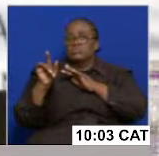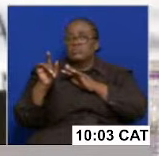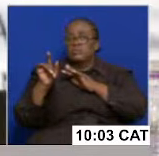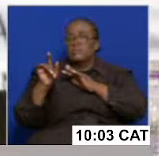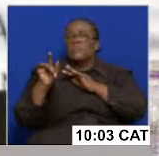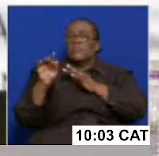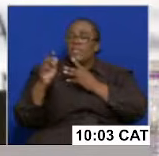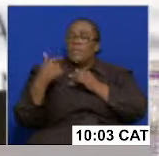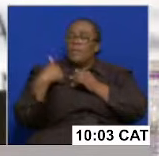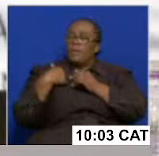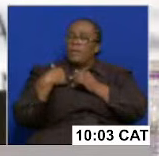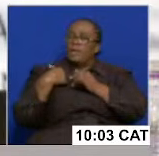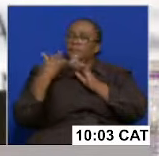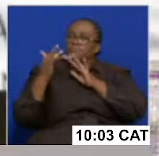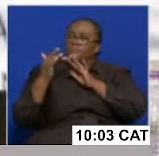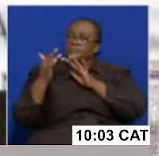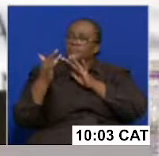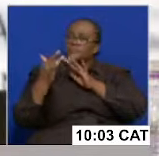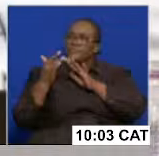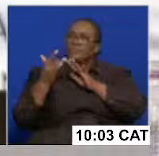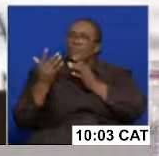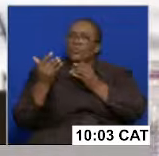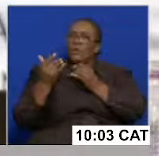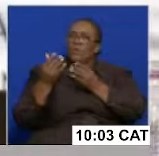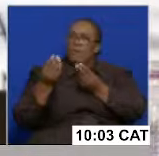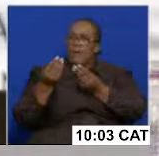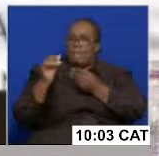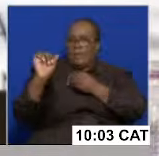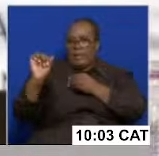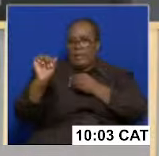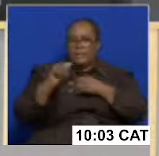on one of his contact numbers.